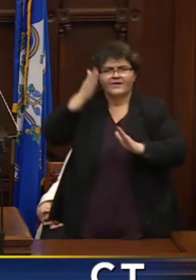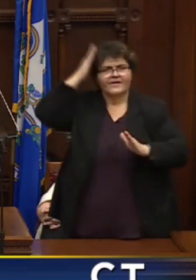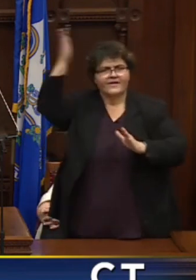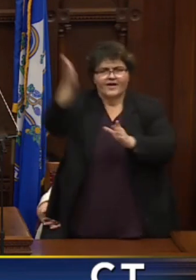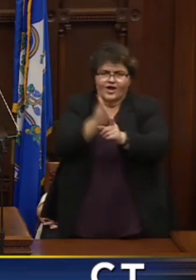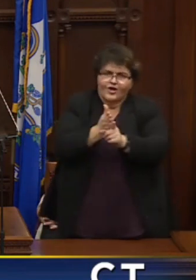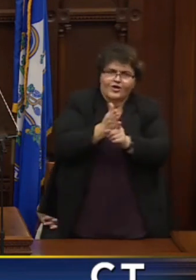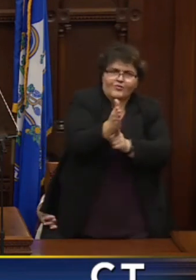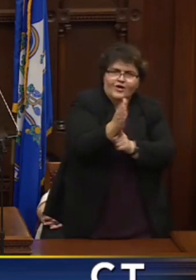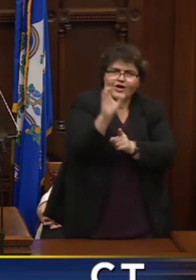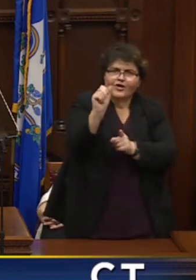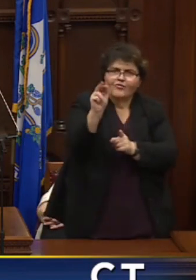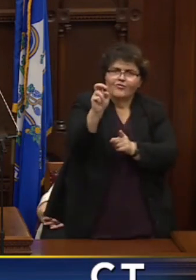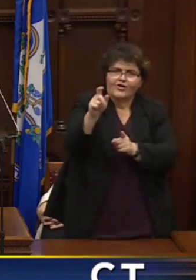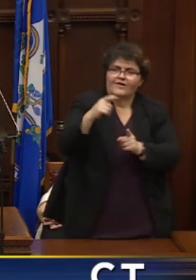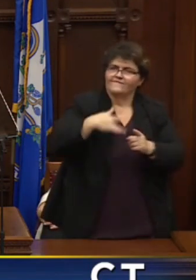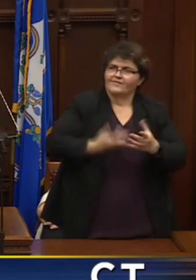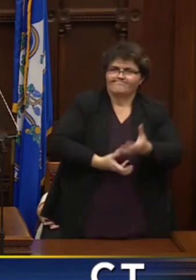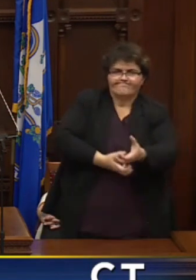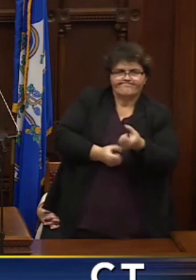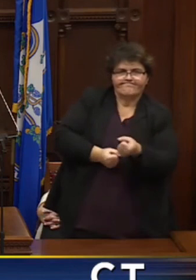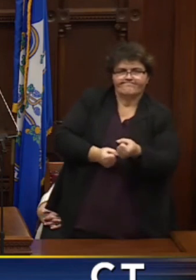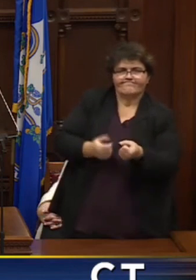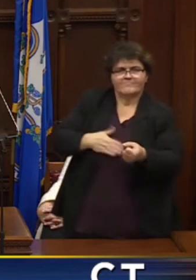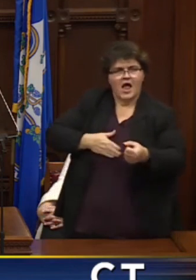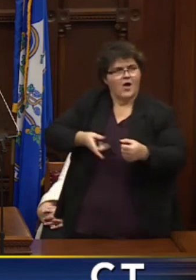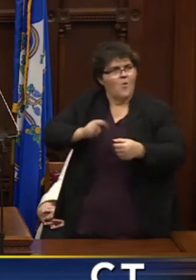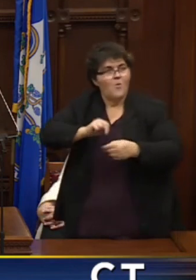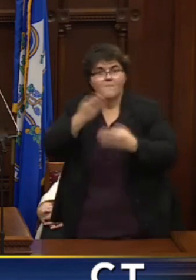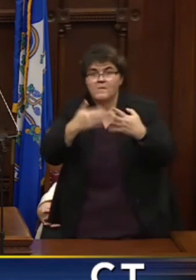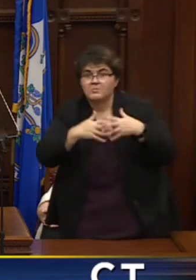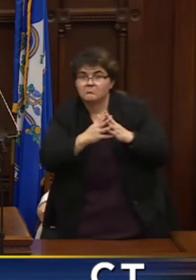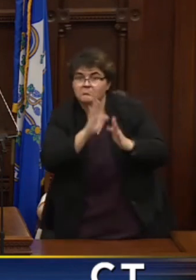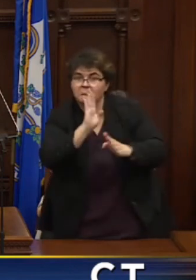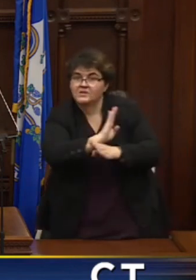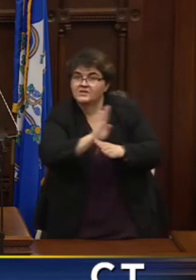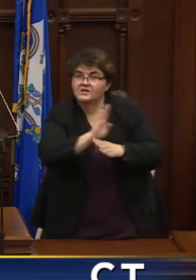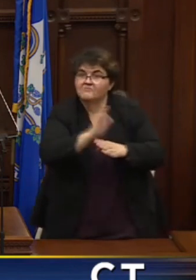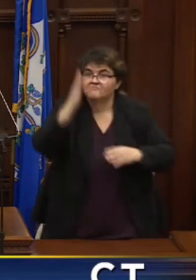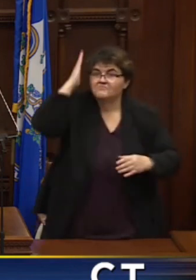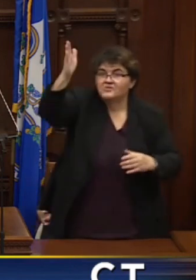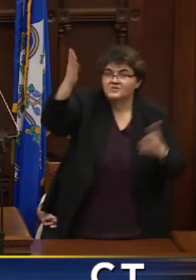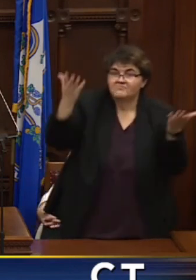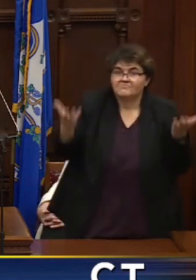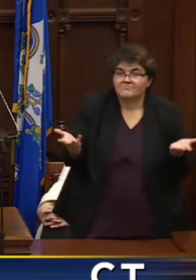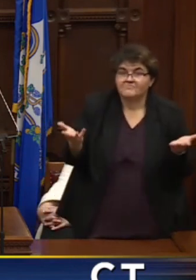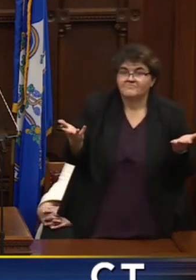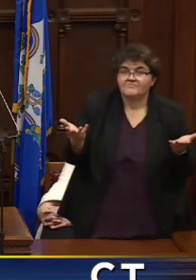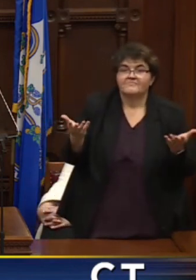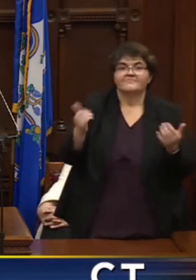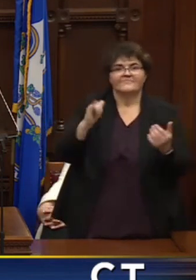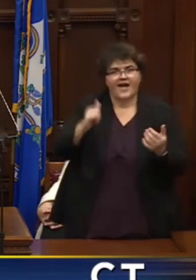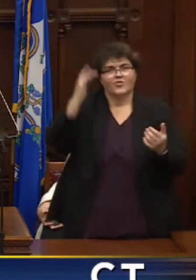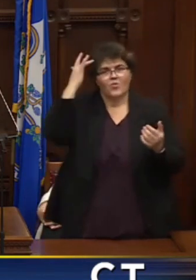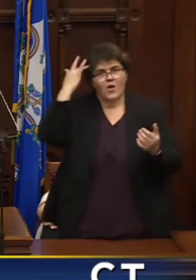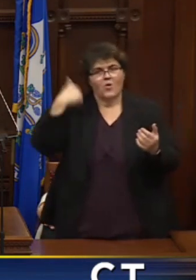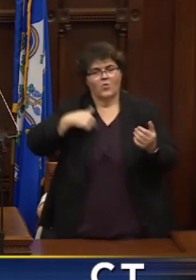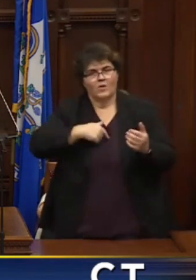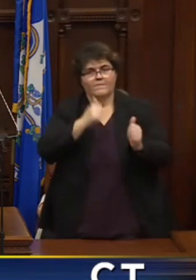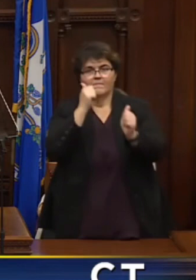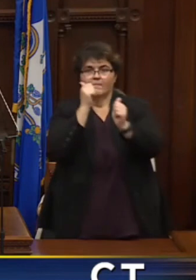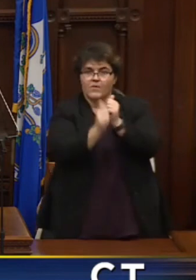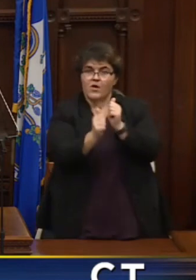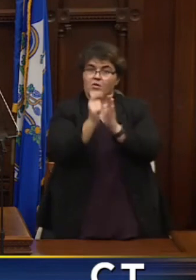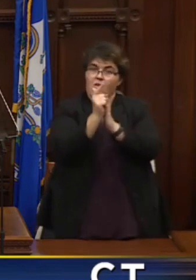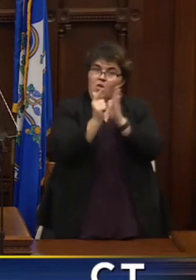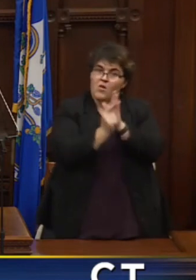business. So thank you for passing the Small Business Boost Fund that has invested so far in over